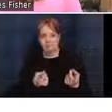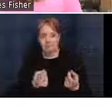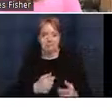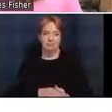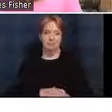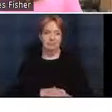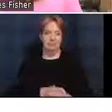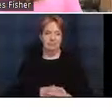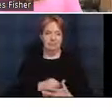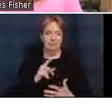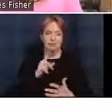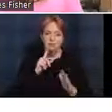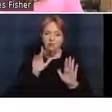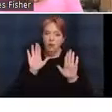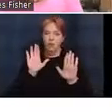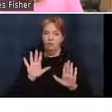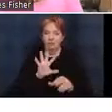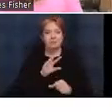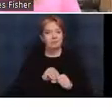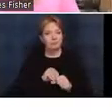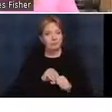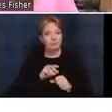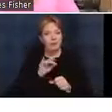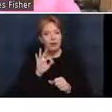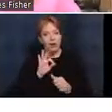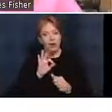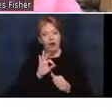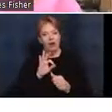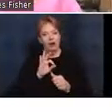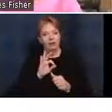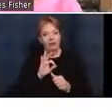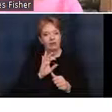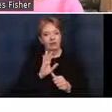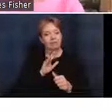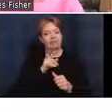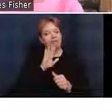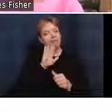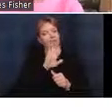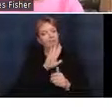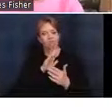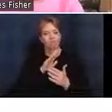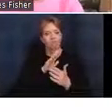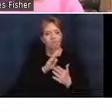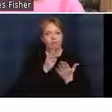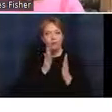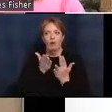a wonderful part of pioneering her way through New York.